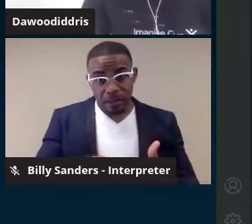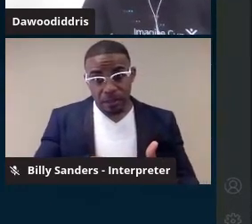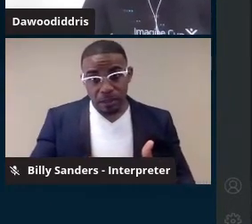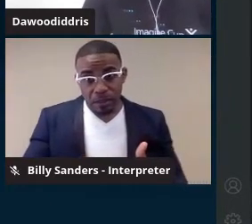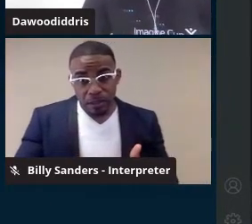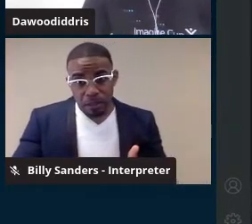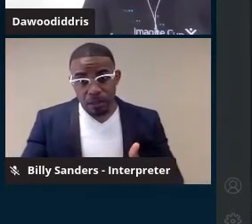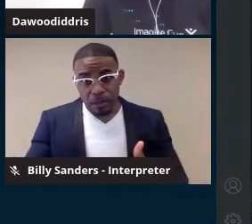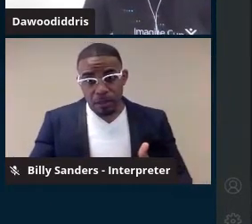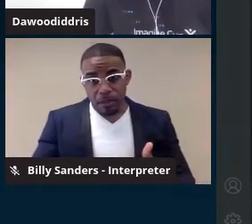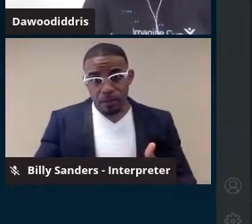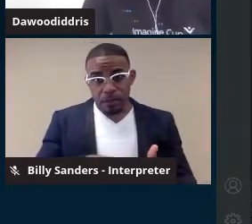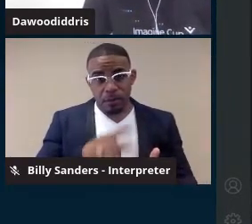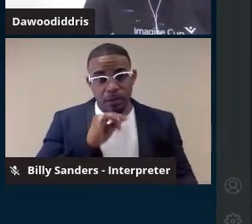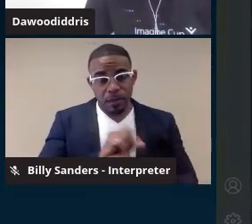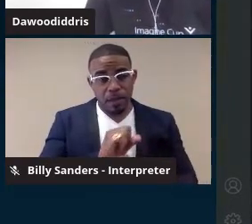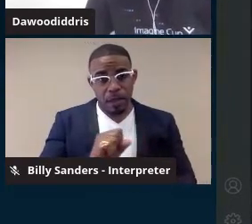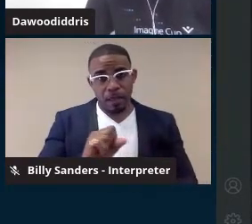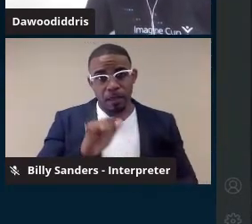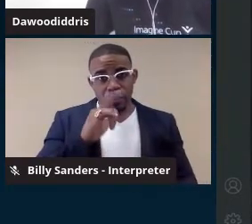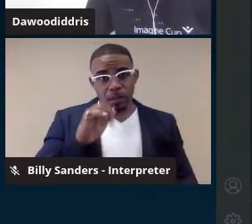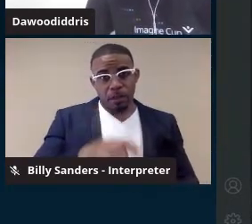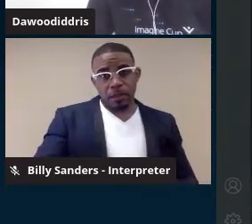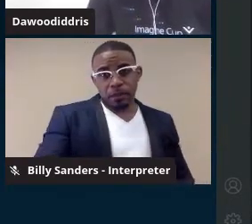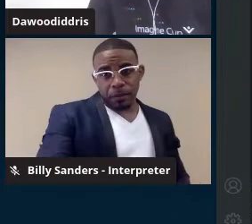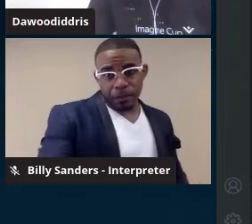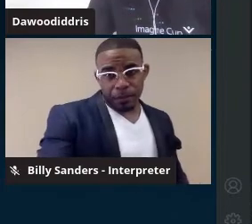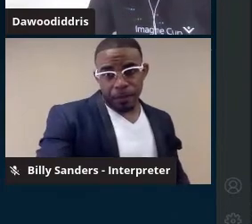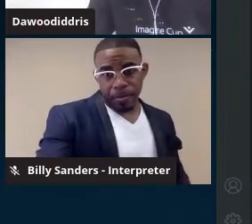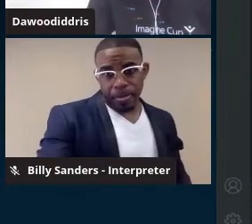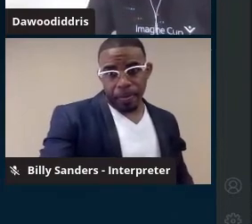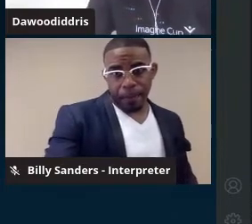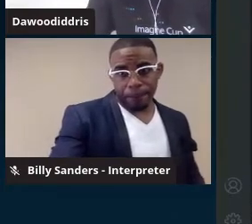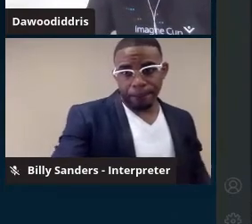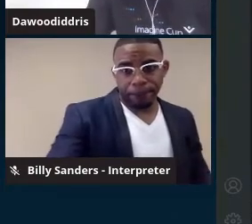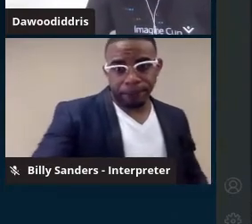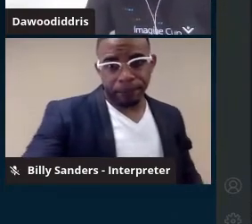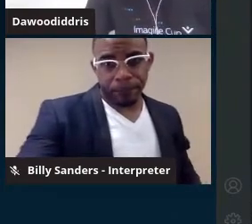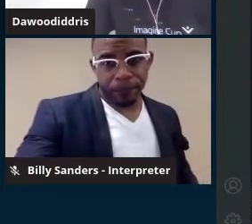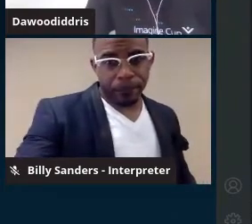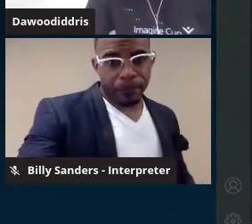is actually going to throw an error to us. So I'm going to call that particular